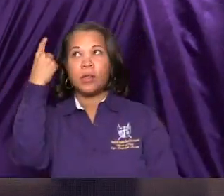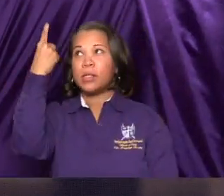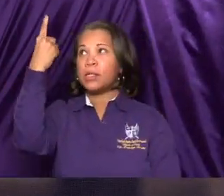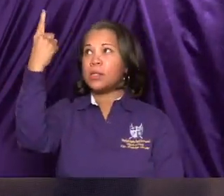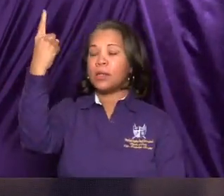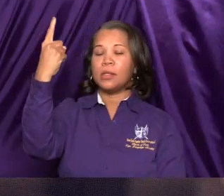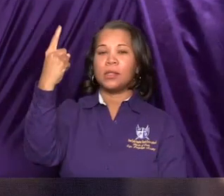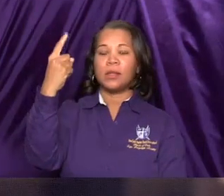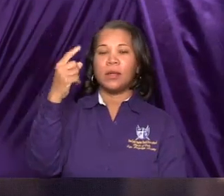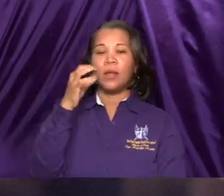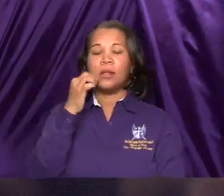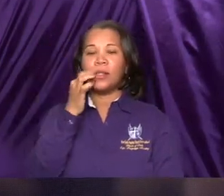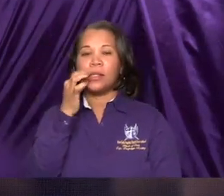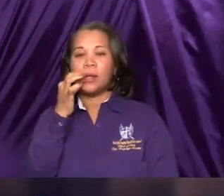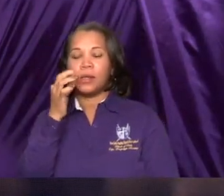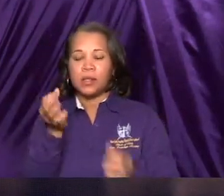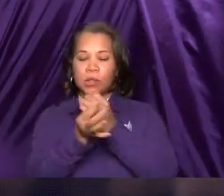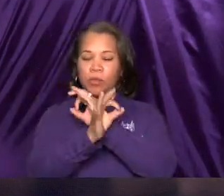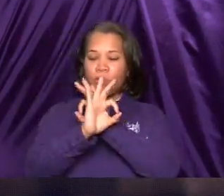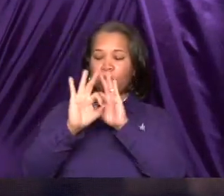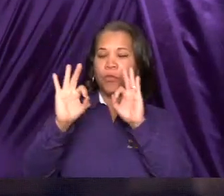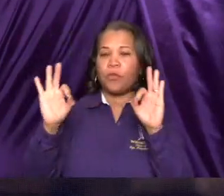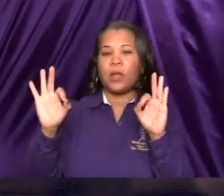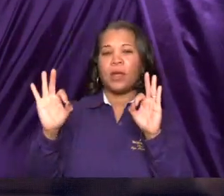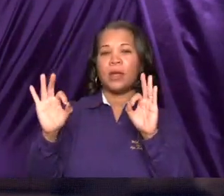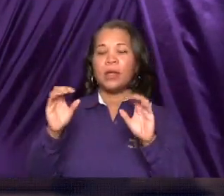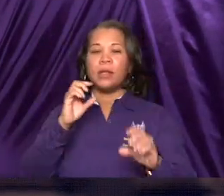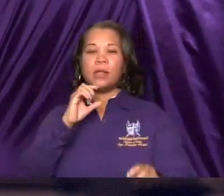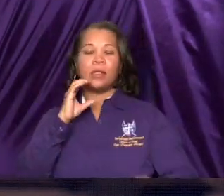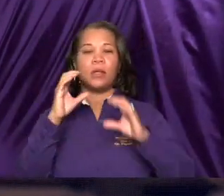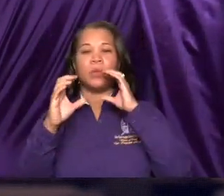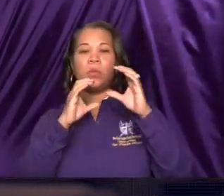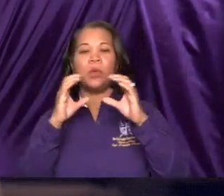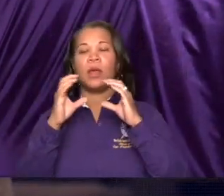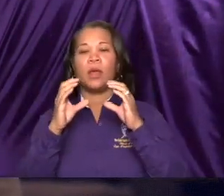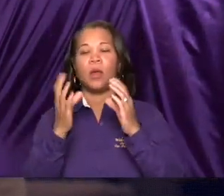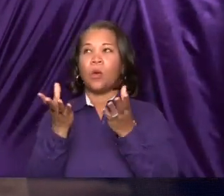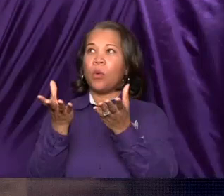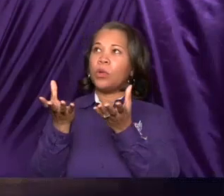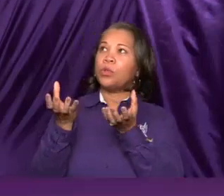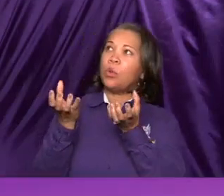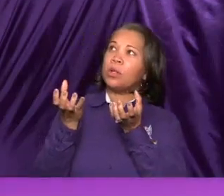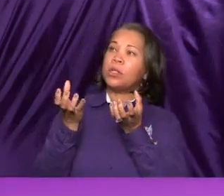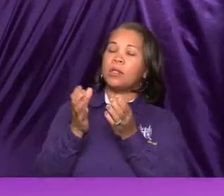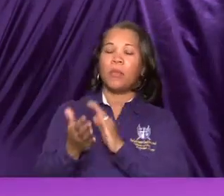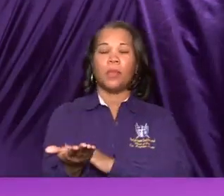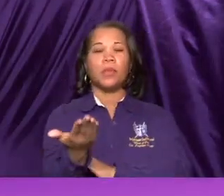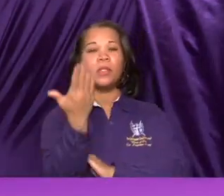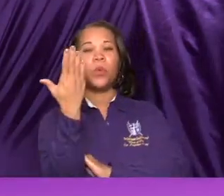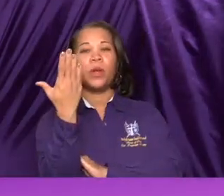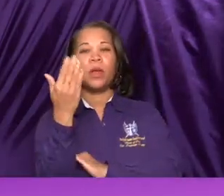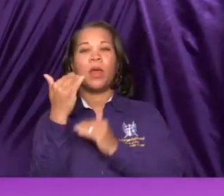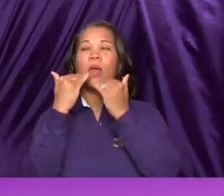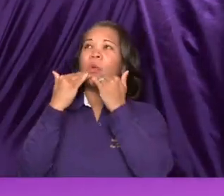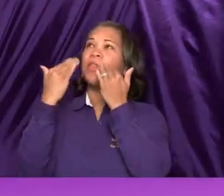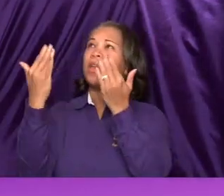Loose my tongue, that baby, to articulate what you want to share to your people this morning. We are so thankful